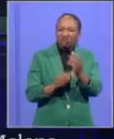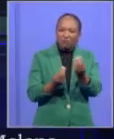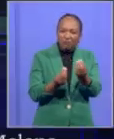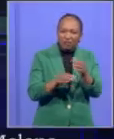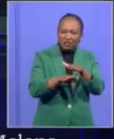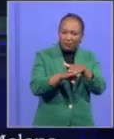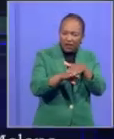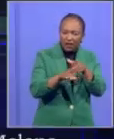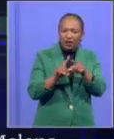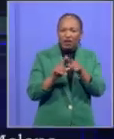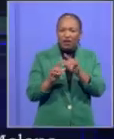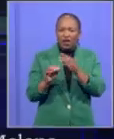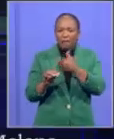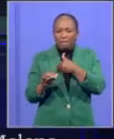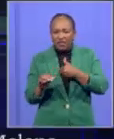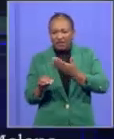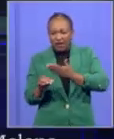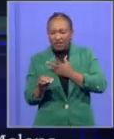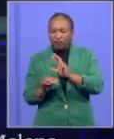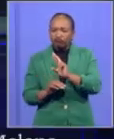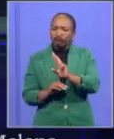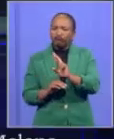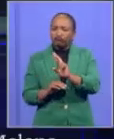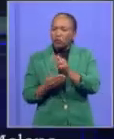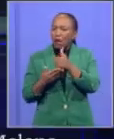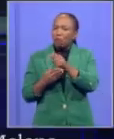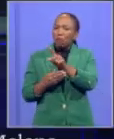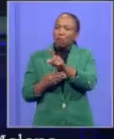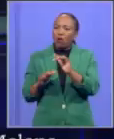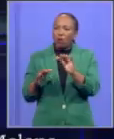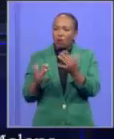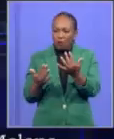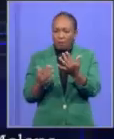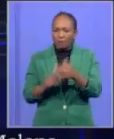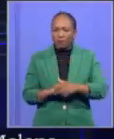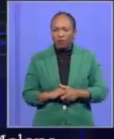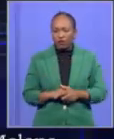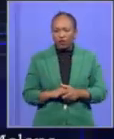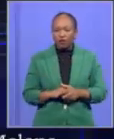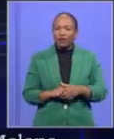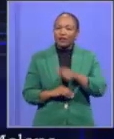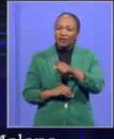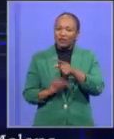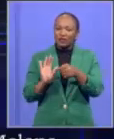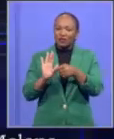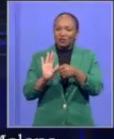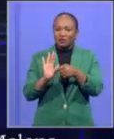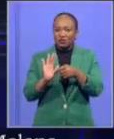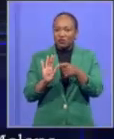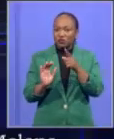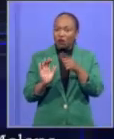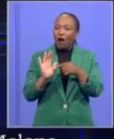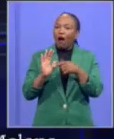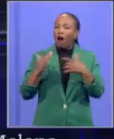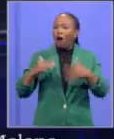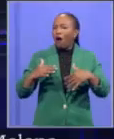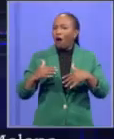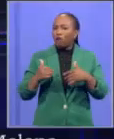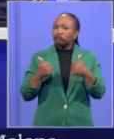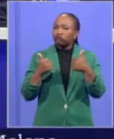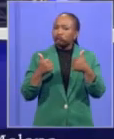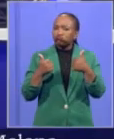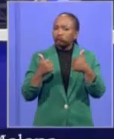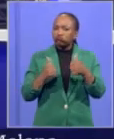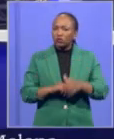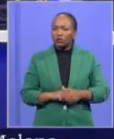hao mahlong a bona nako e kgolo le nyane seo se o thusa jwang ho romella molaetsa o thaka tsa hao hore sena se o le setsang ha se a nepahala ke